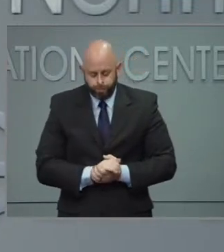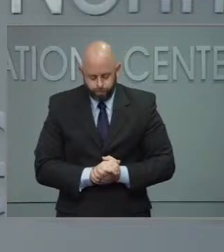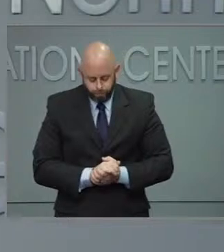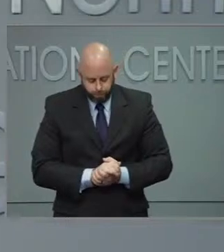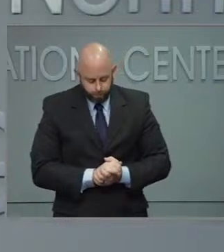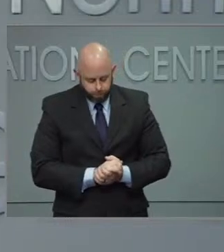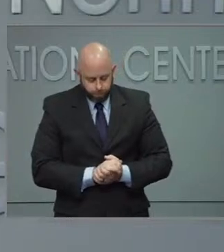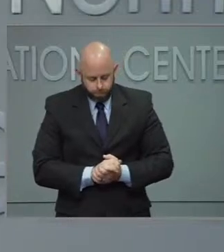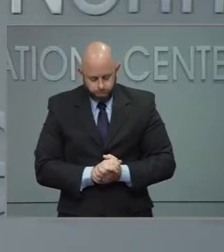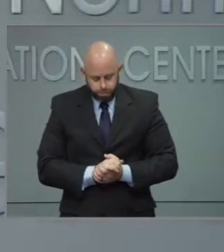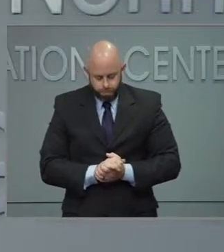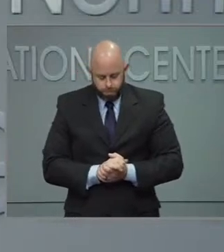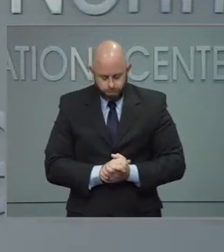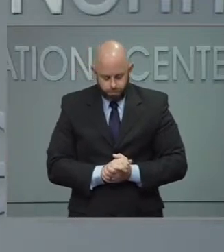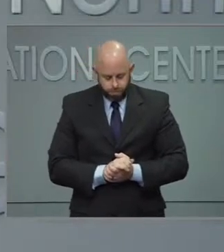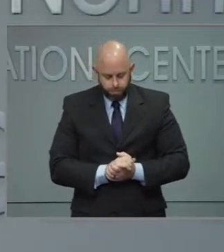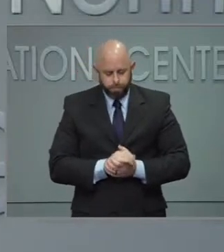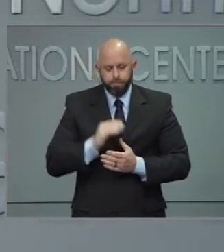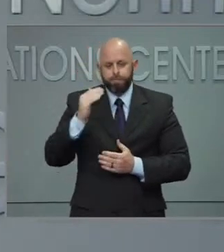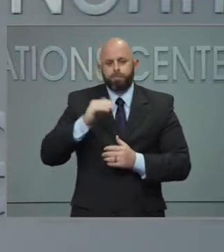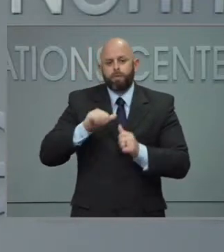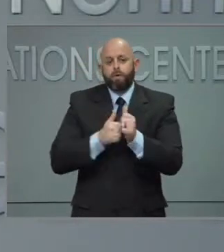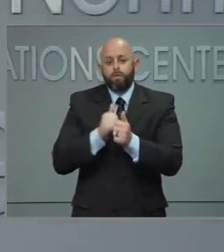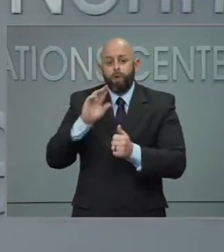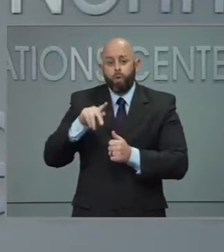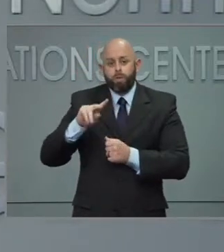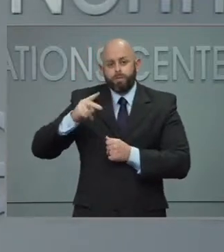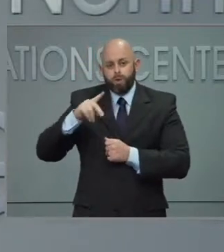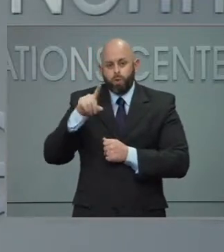Follow-up, Ashley Talley, WRAL.